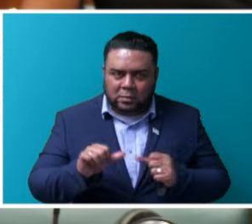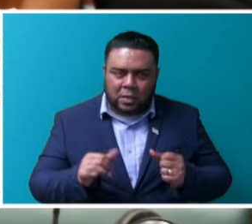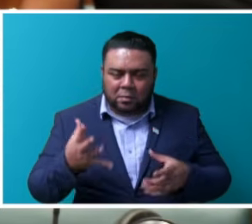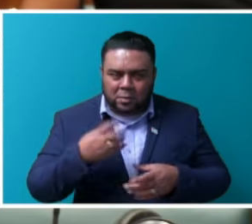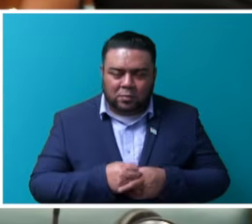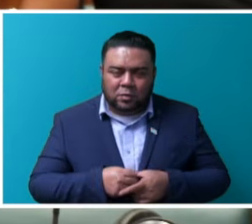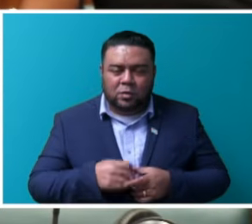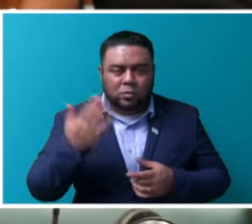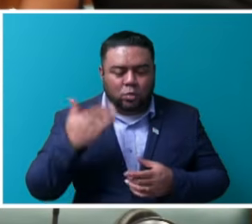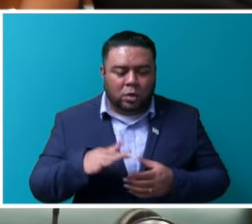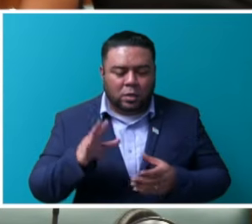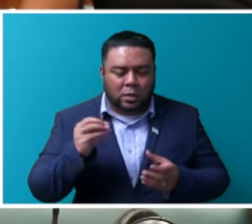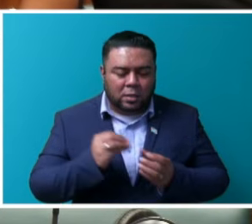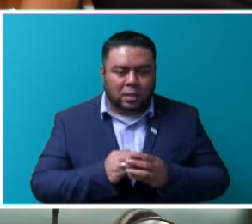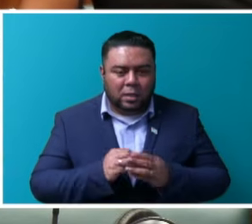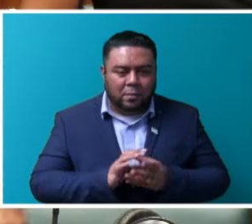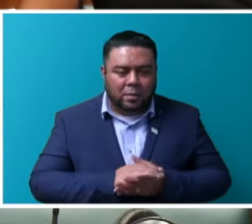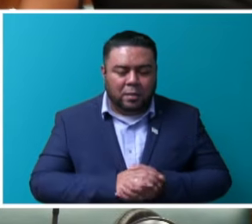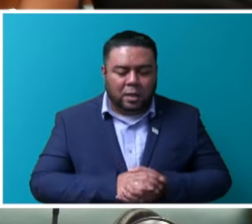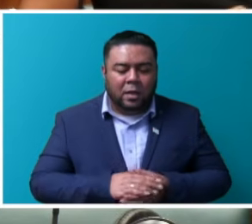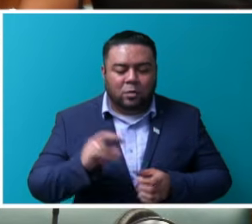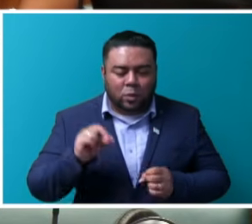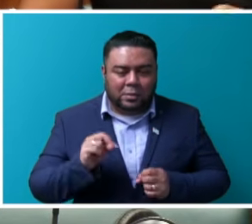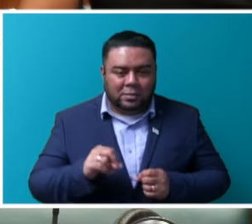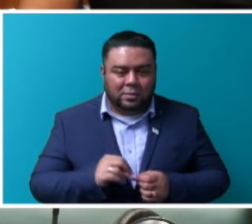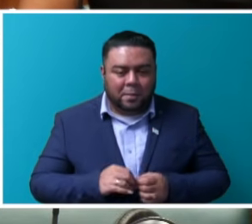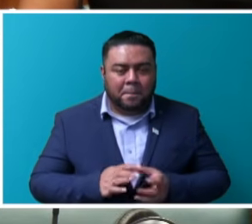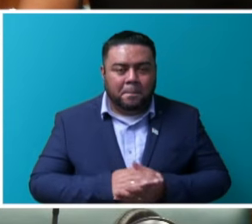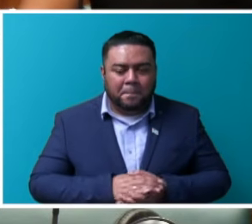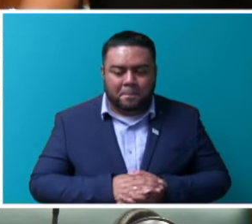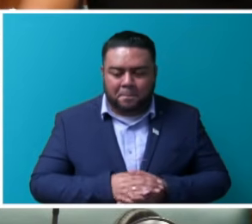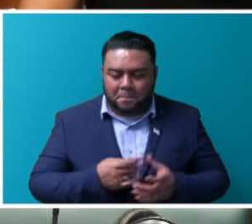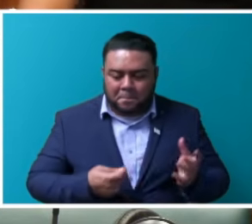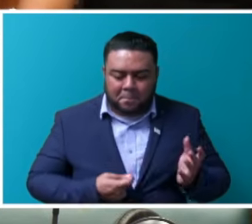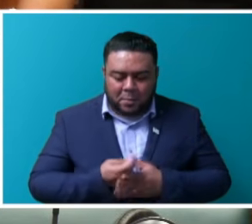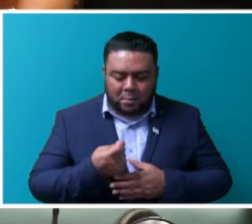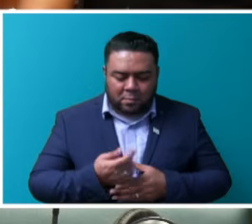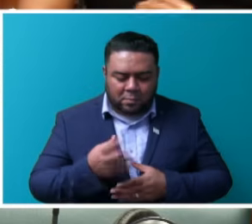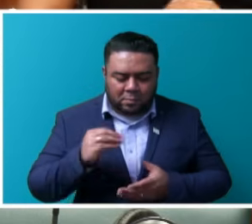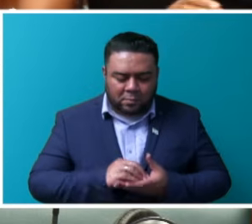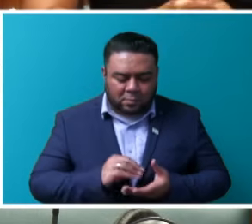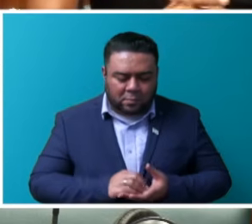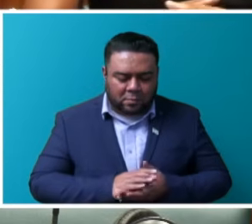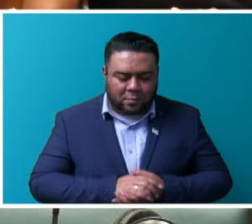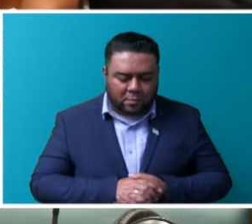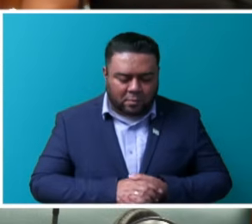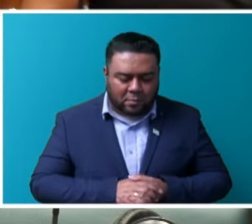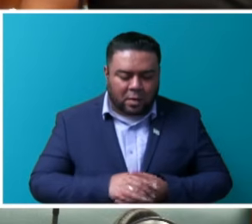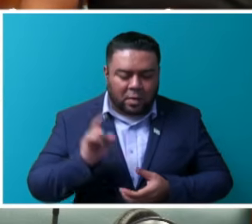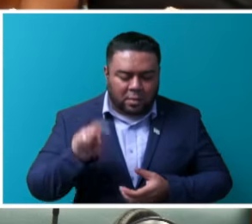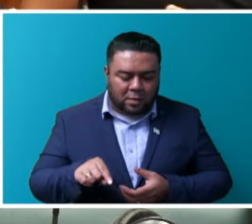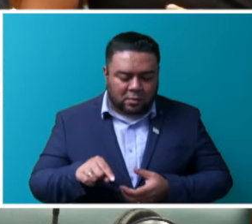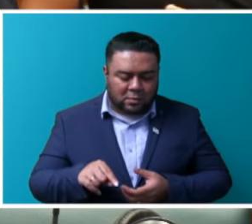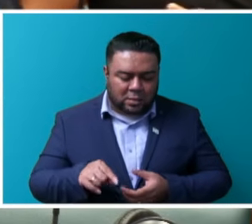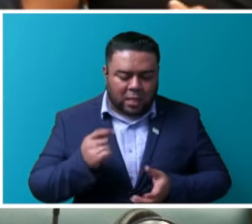for smaller companies, and requires businesses using payment services to keep separate accounts for the transactions. So that's